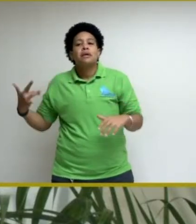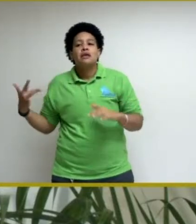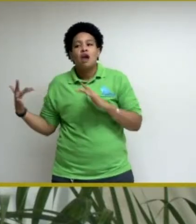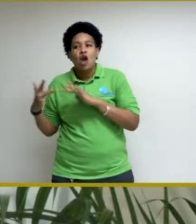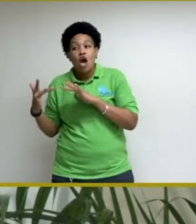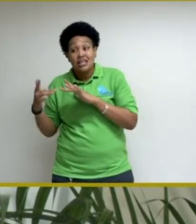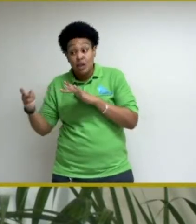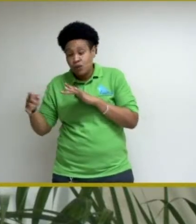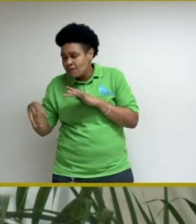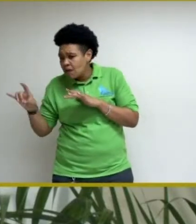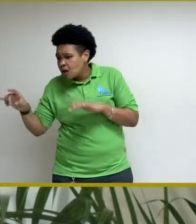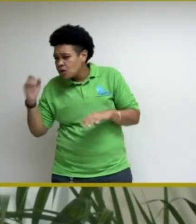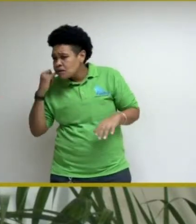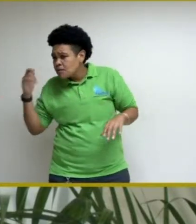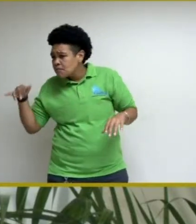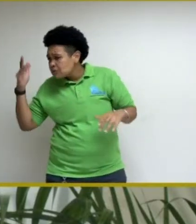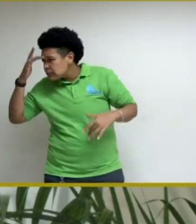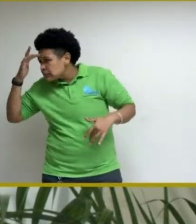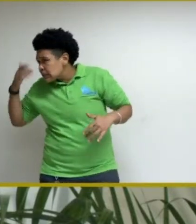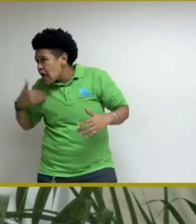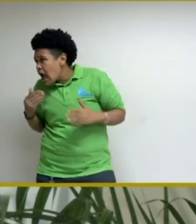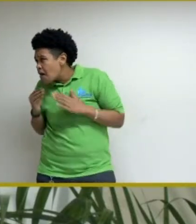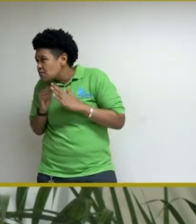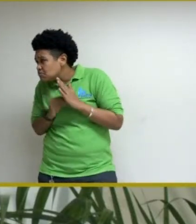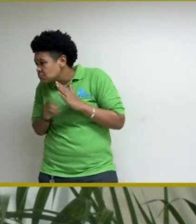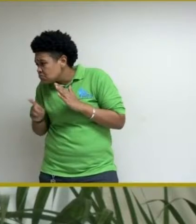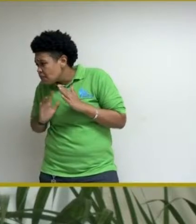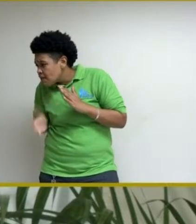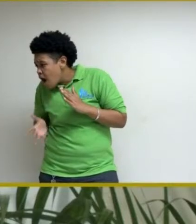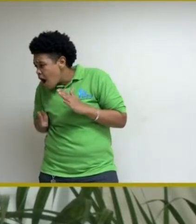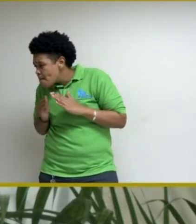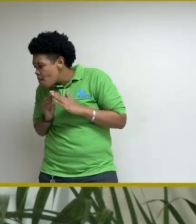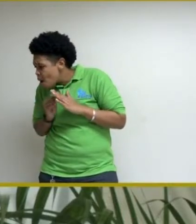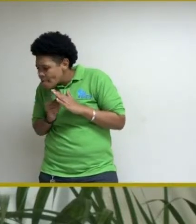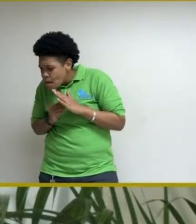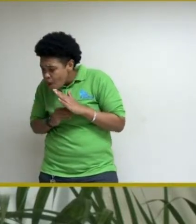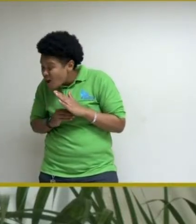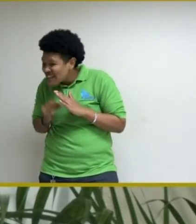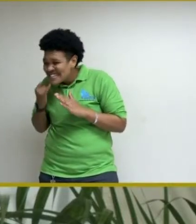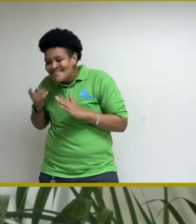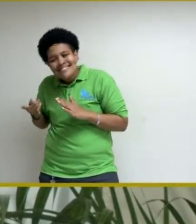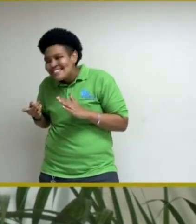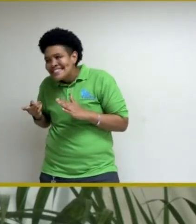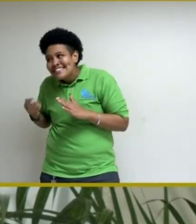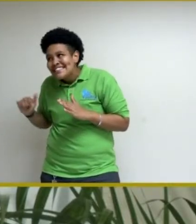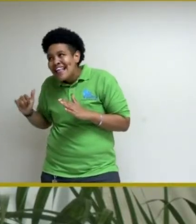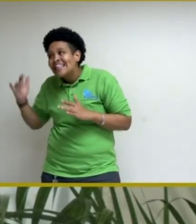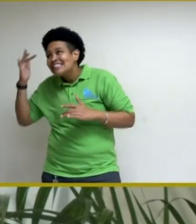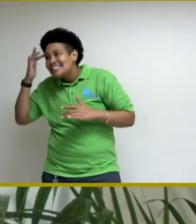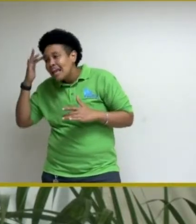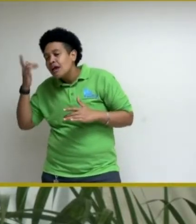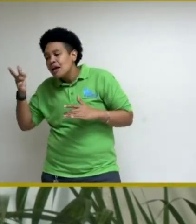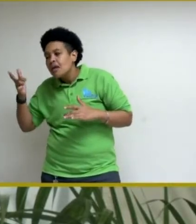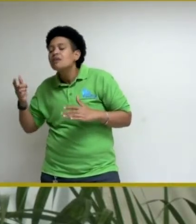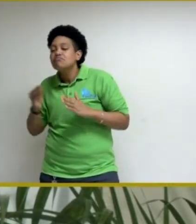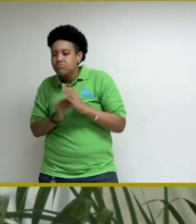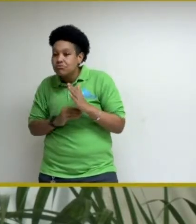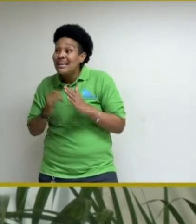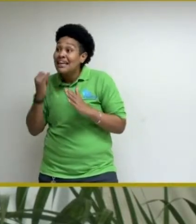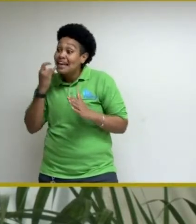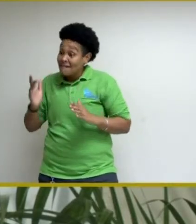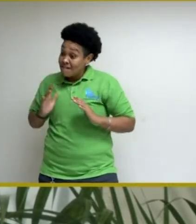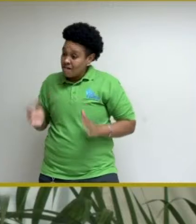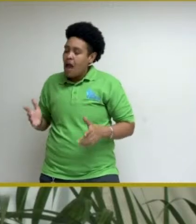you, find out if you're having any symptoms, if you're well, and then if everything is fine, then we arrange for